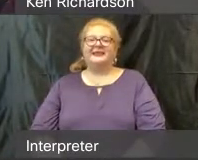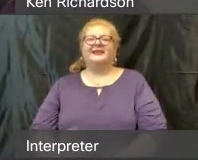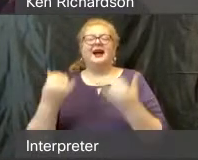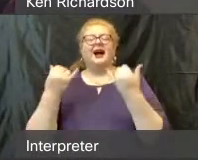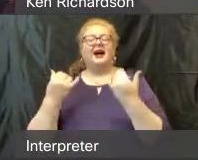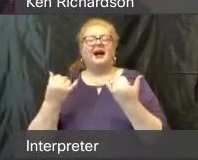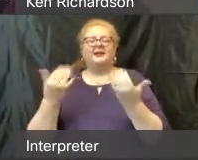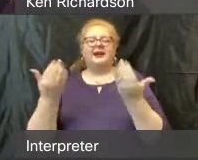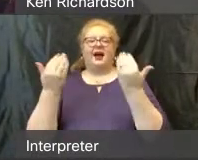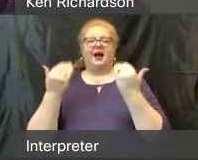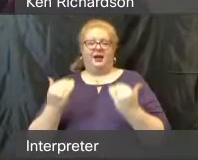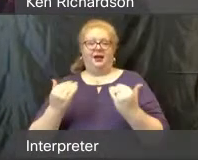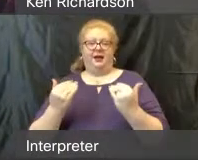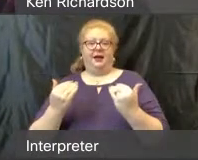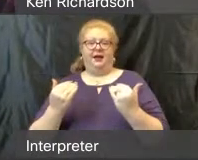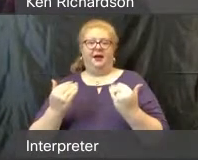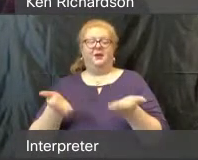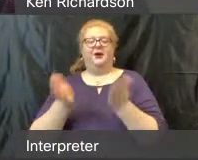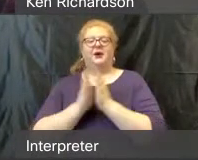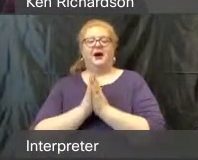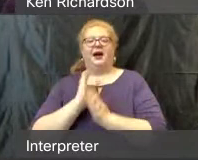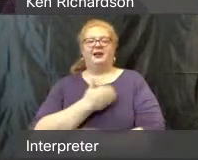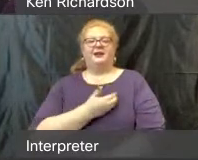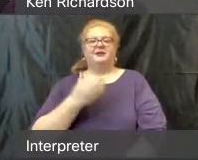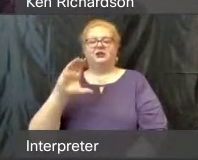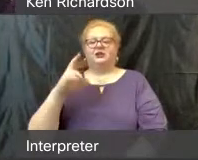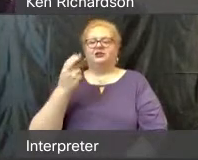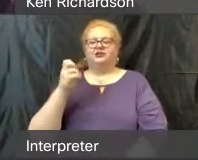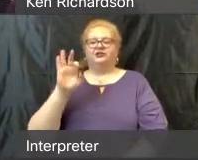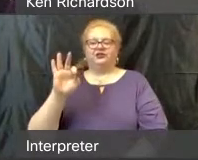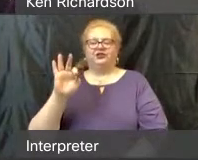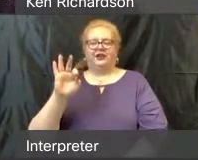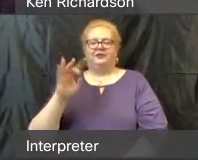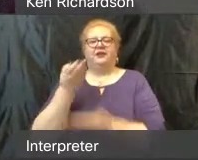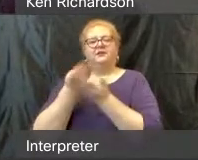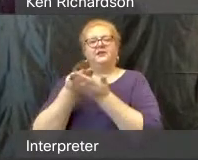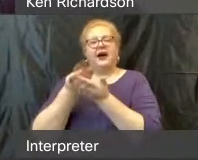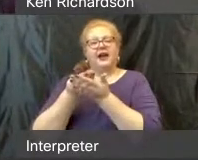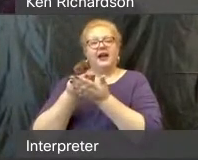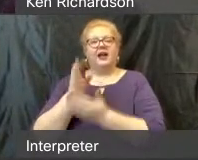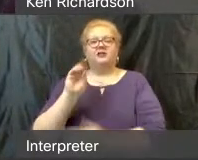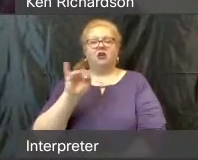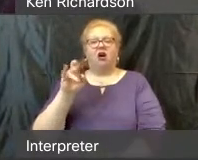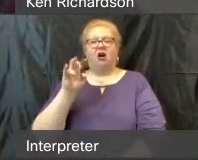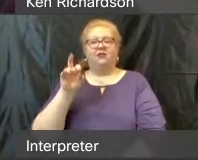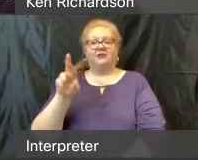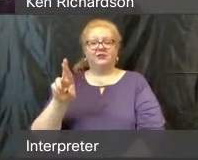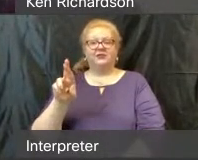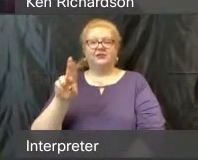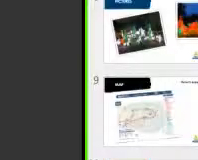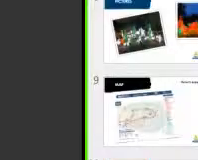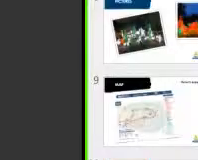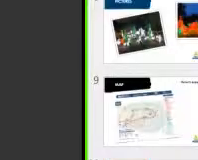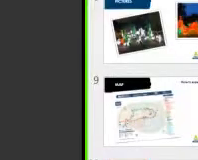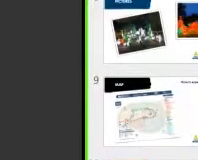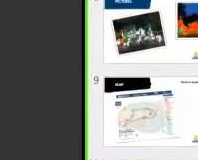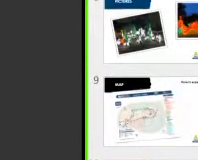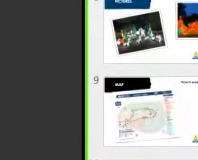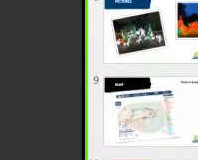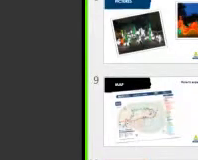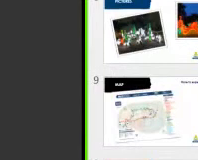we'll now transition and ask our Chief Financial Officer, Sarah Linehan, to approach to